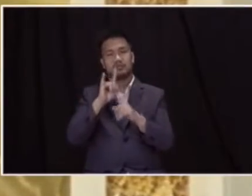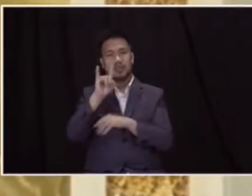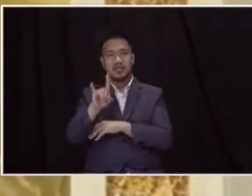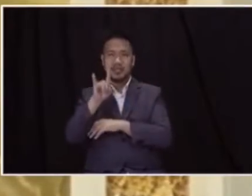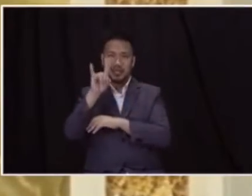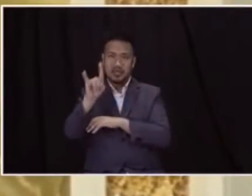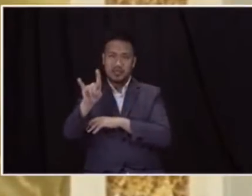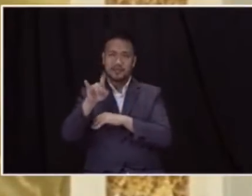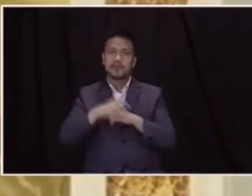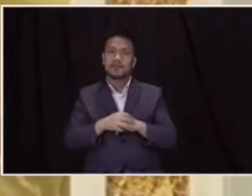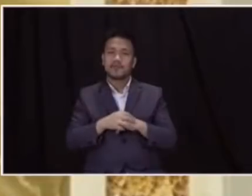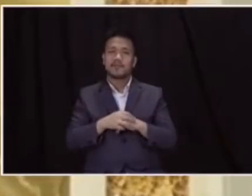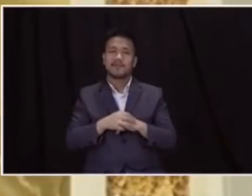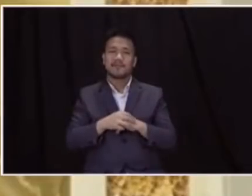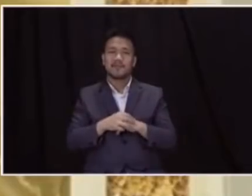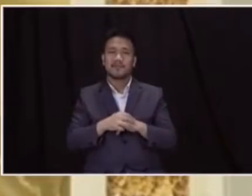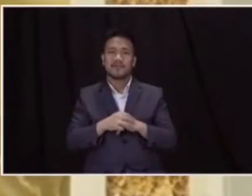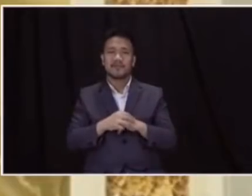platforms.